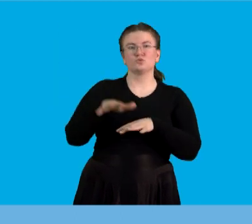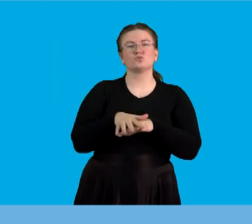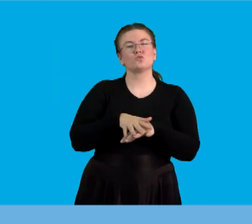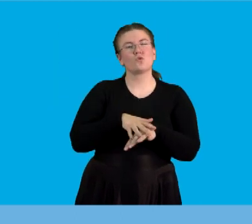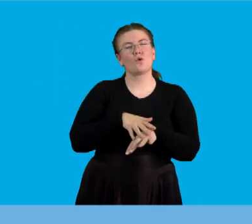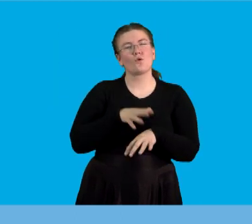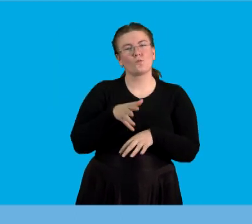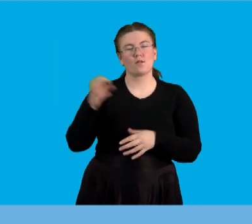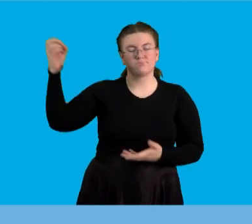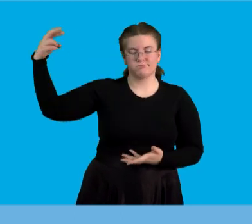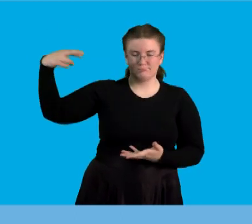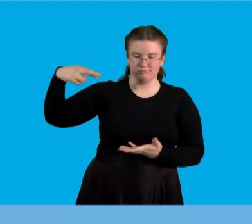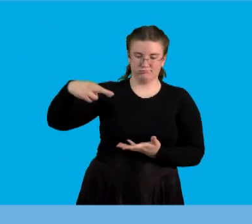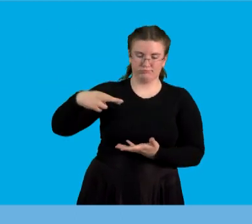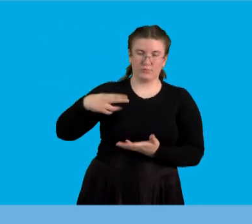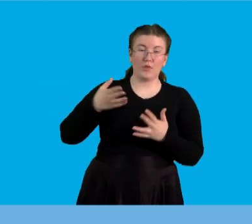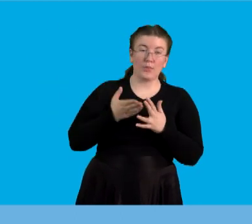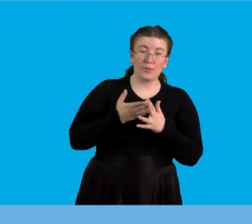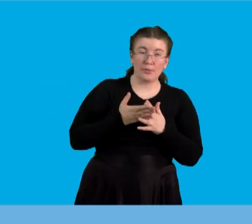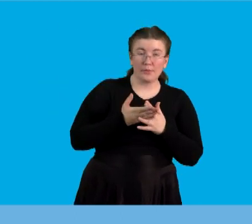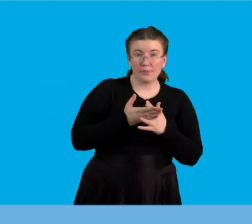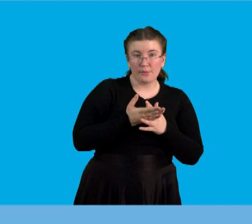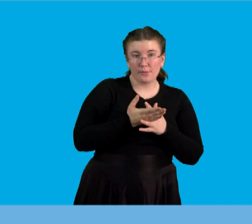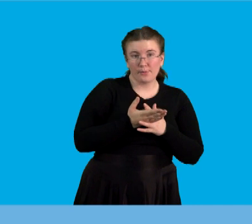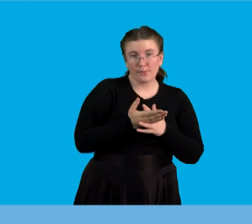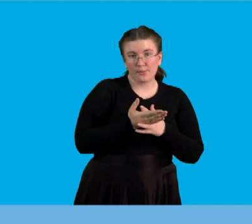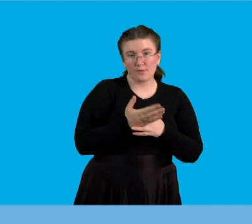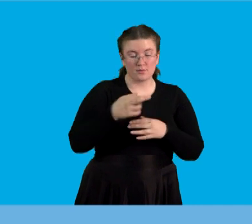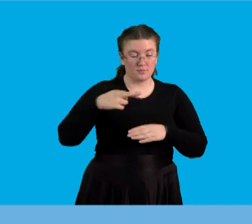And now moving through that medium,